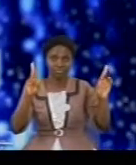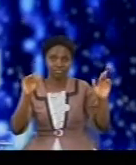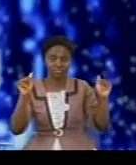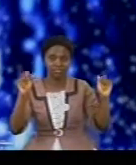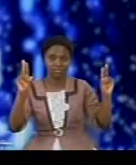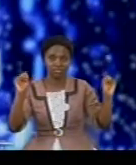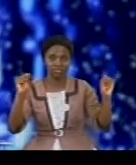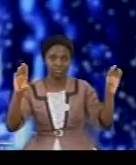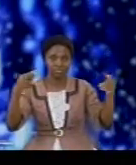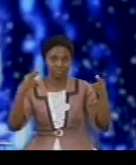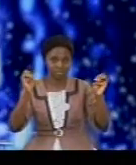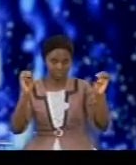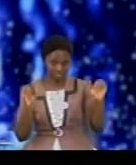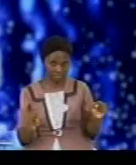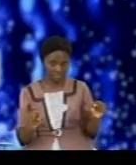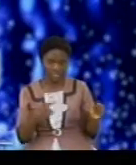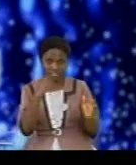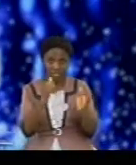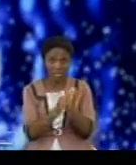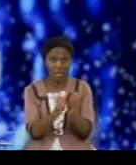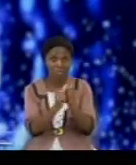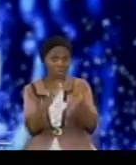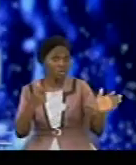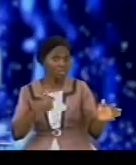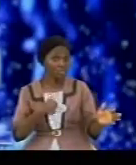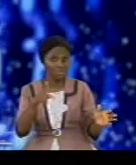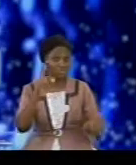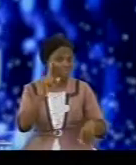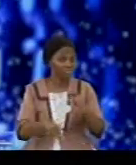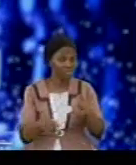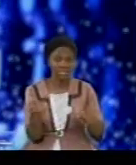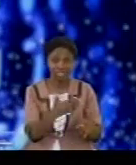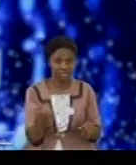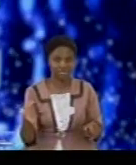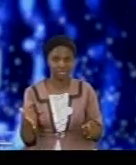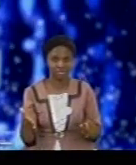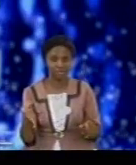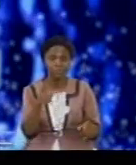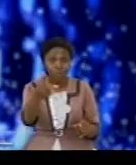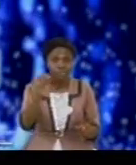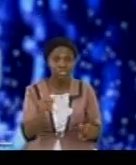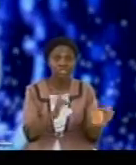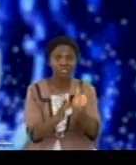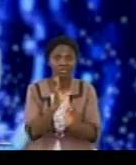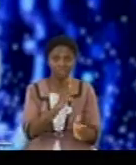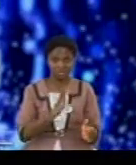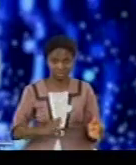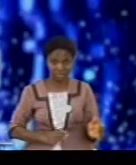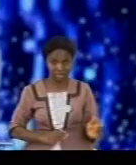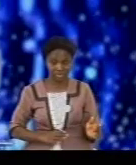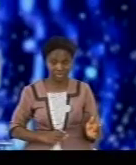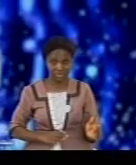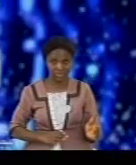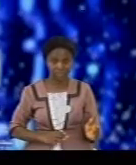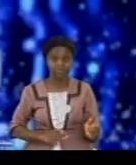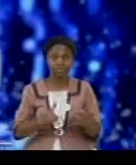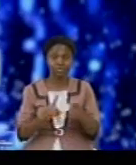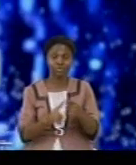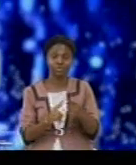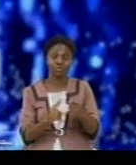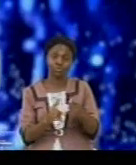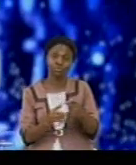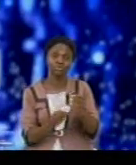nothing. You need Jesus Christ 24/7. You need him in the morning. You need him in the afternoon. You need him at